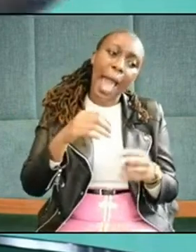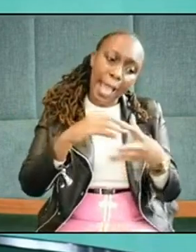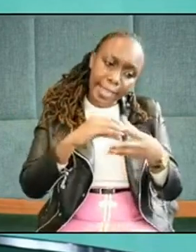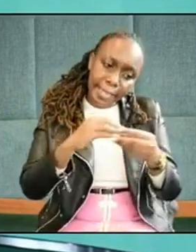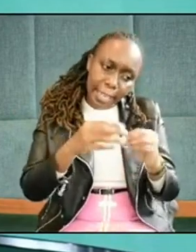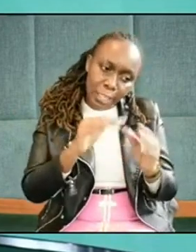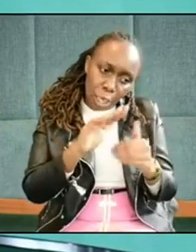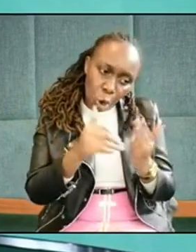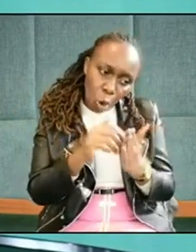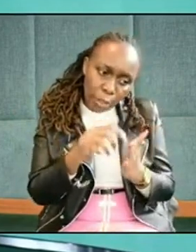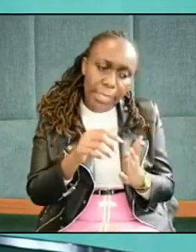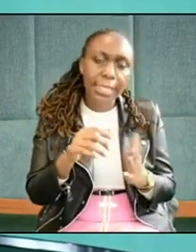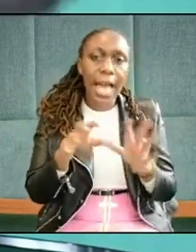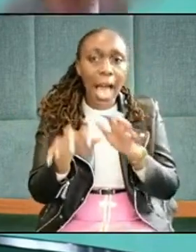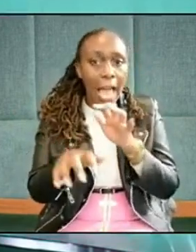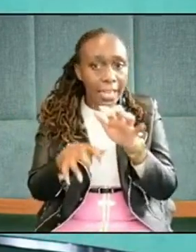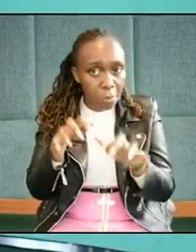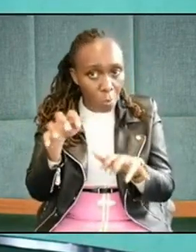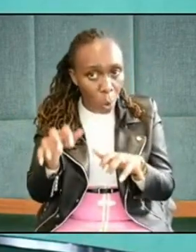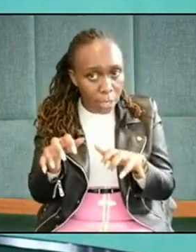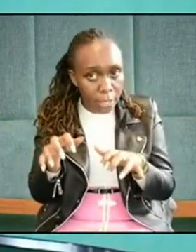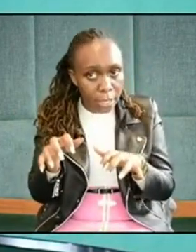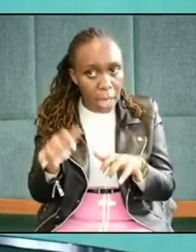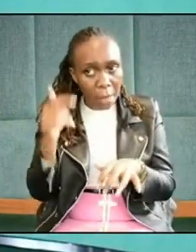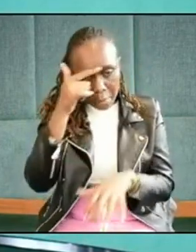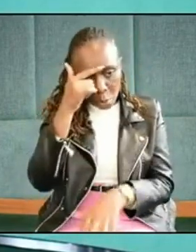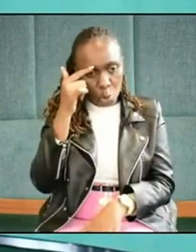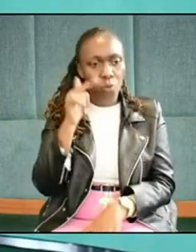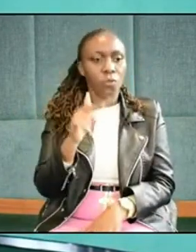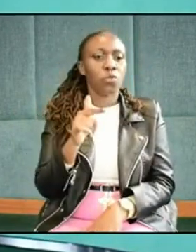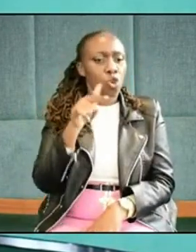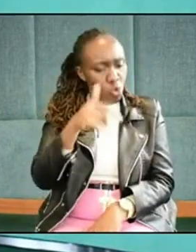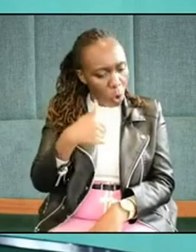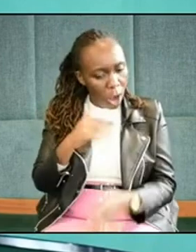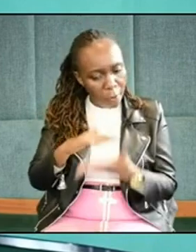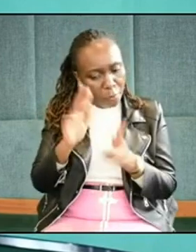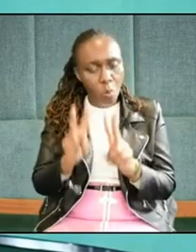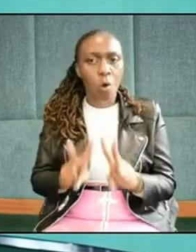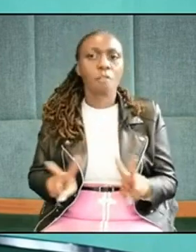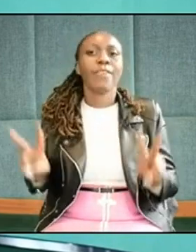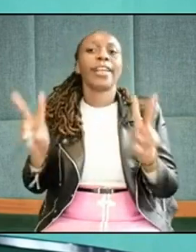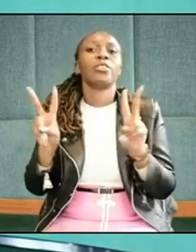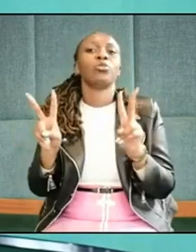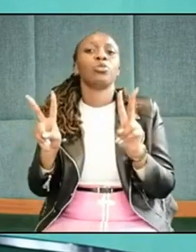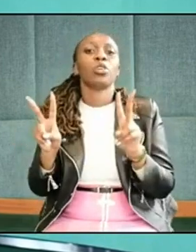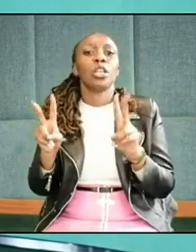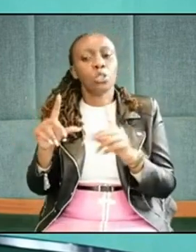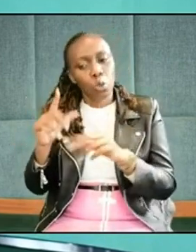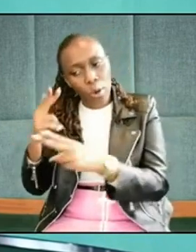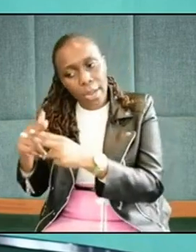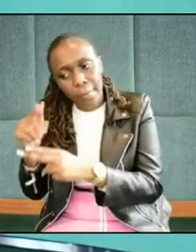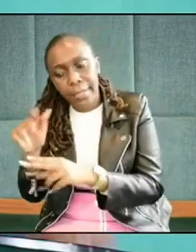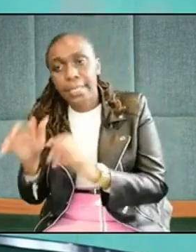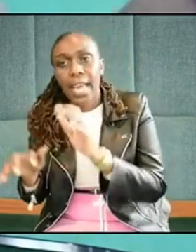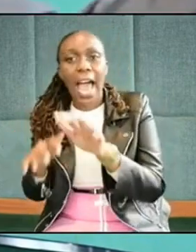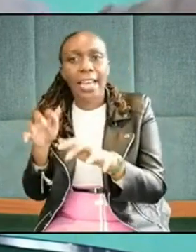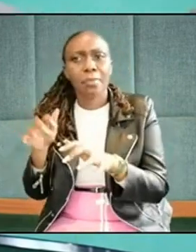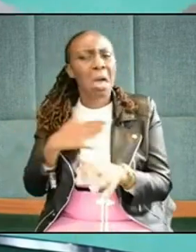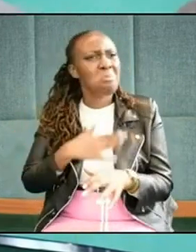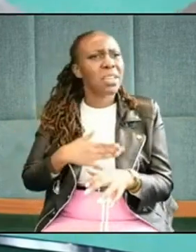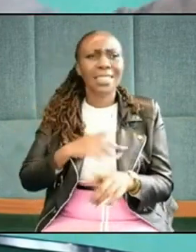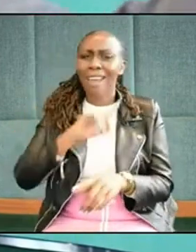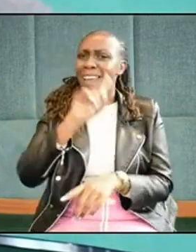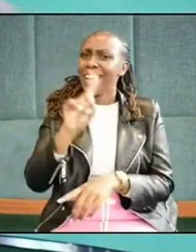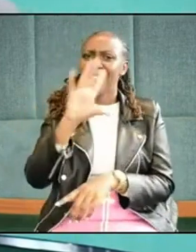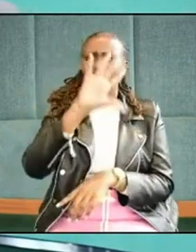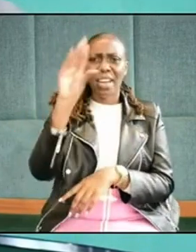to them, for you are more valuable than these things. Never rate yourself according to the world standard. Or they may say